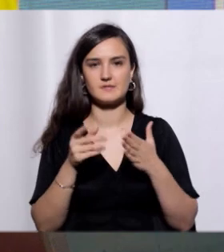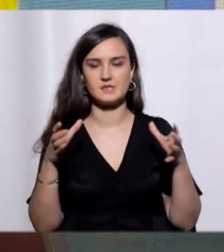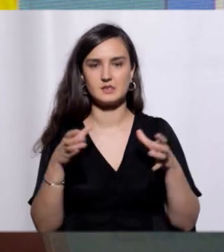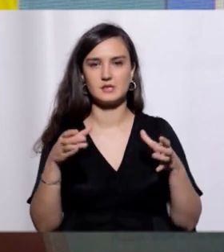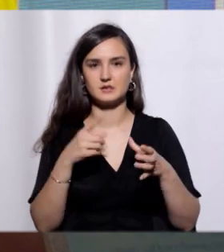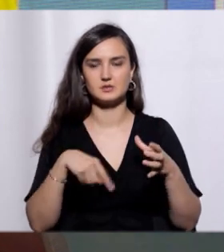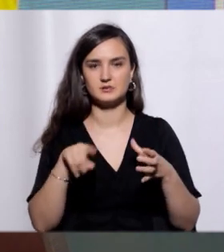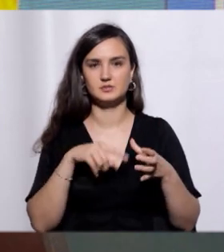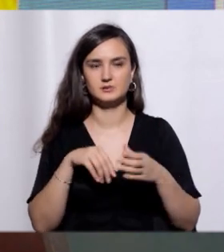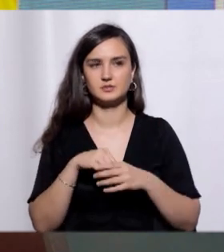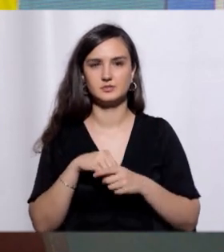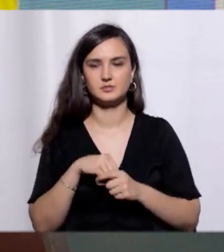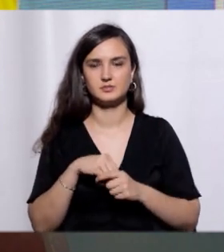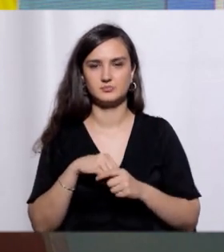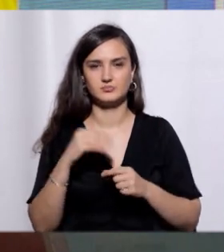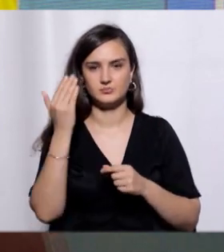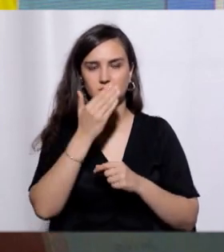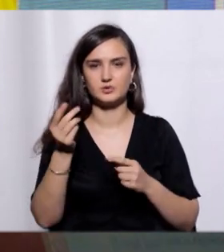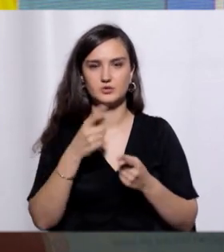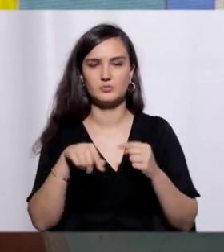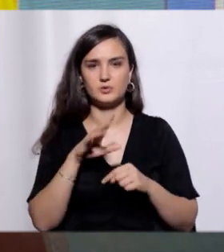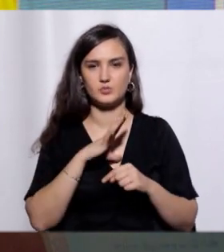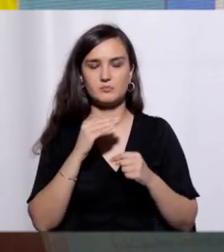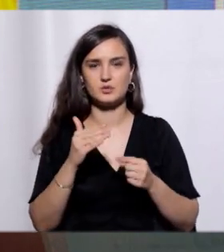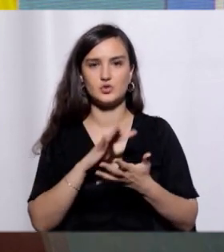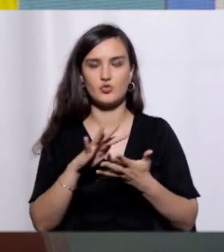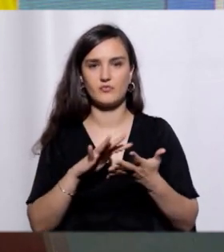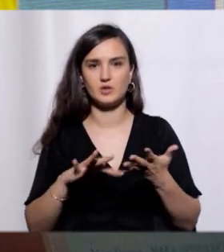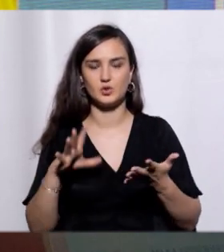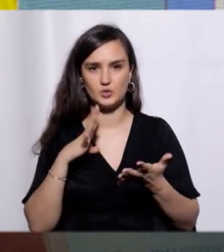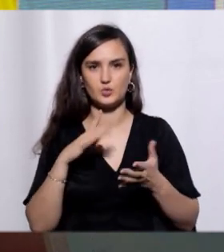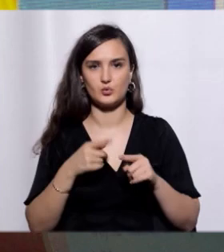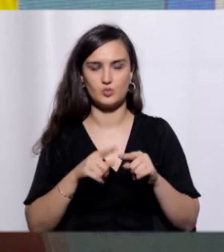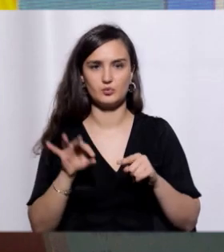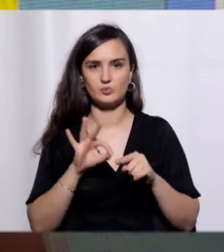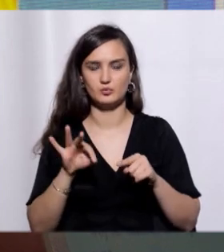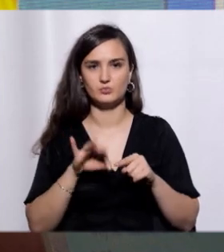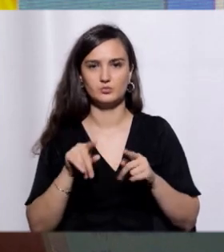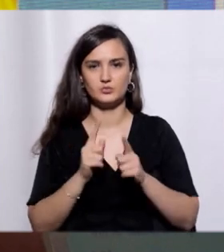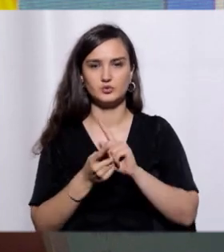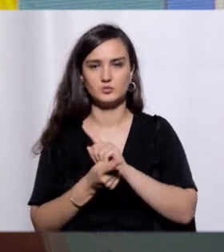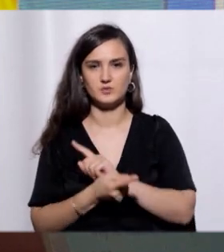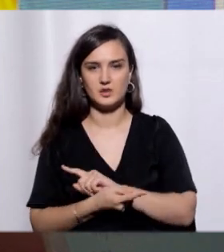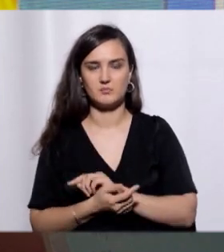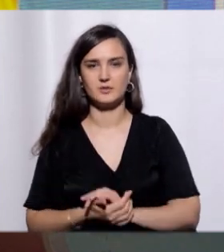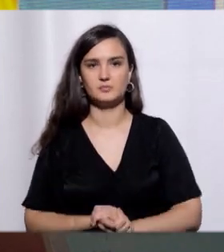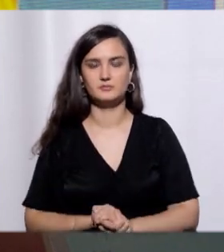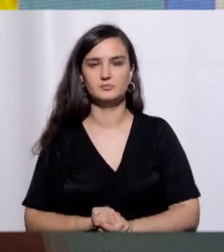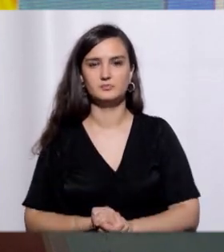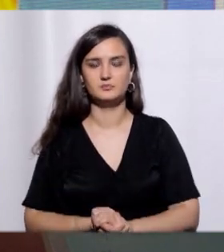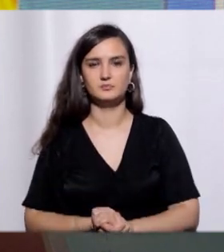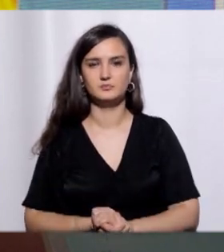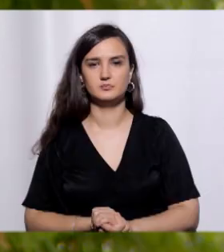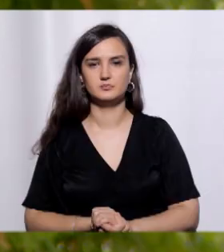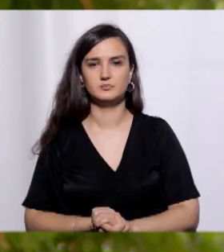class of British society, which is exactly what this novel is addressing, the changes and the